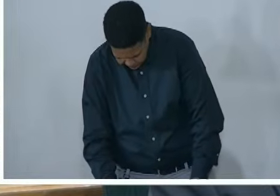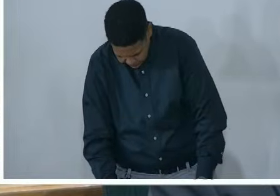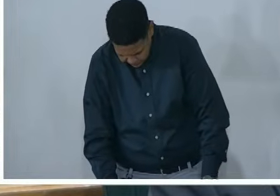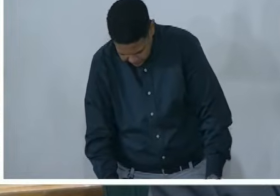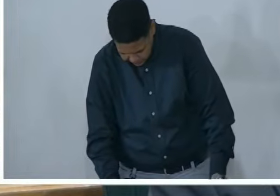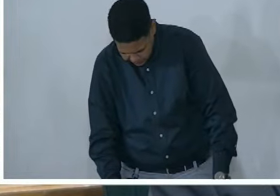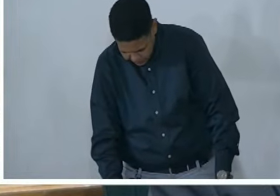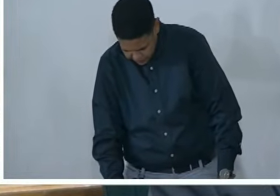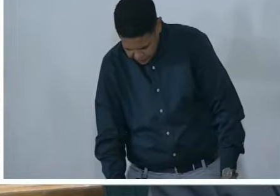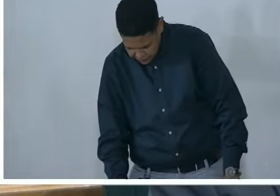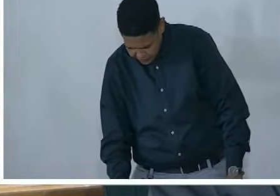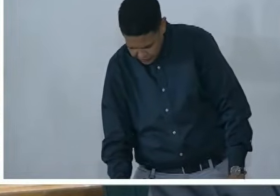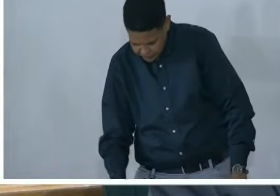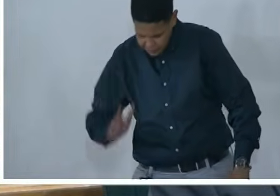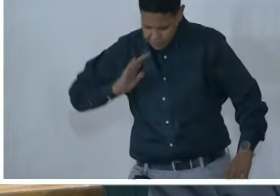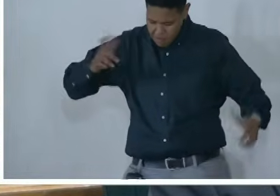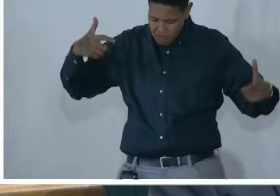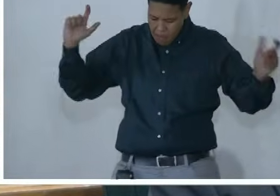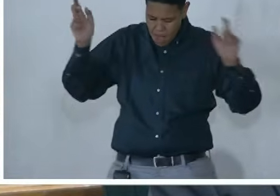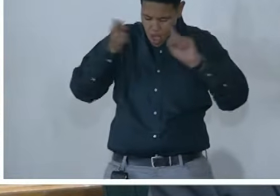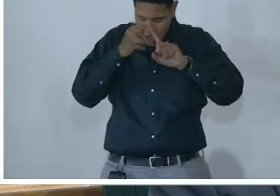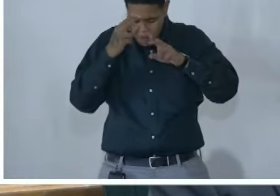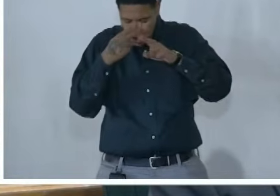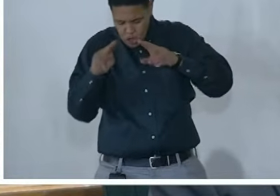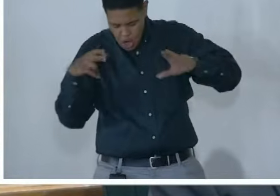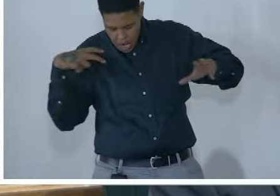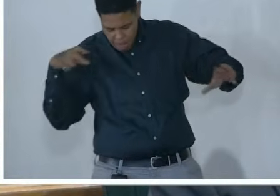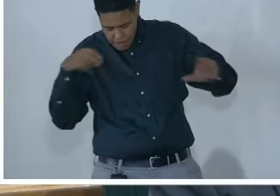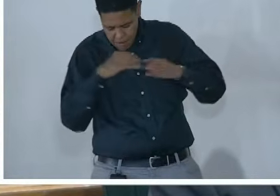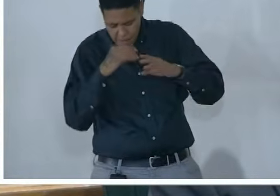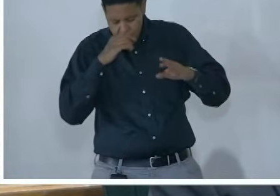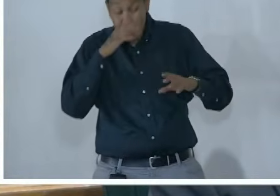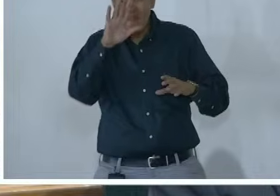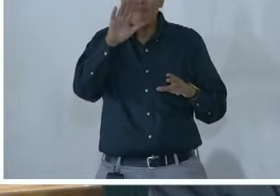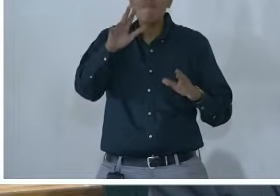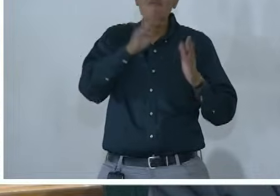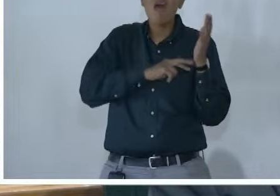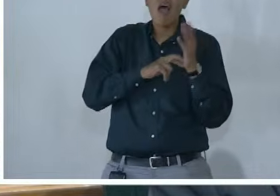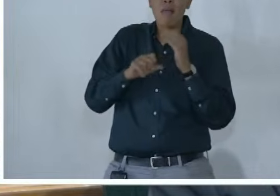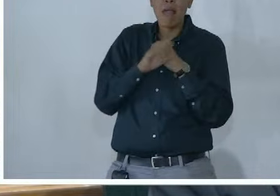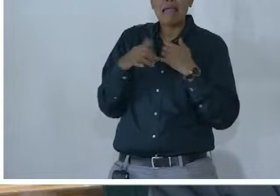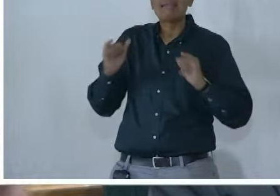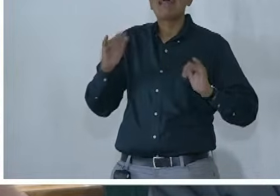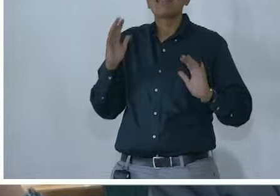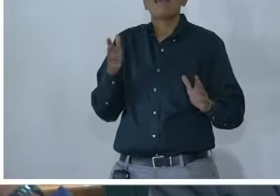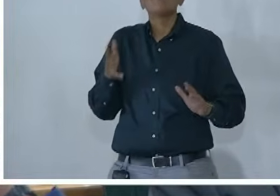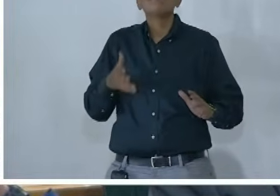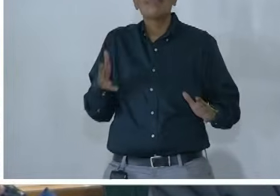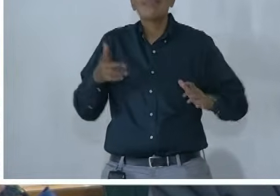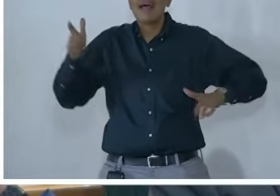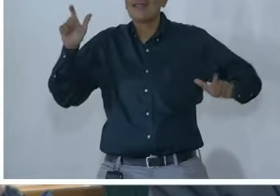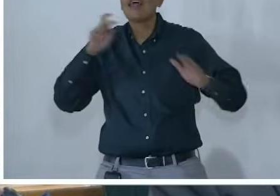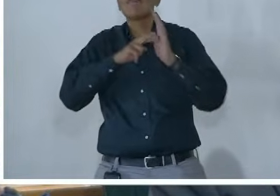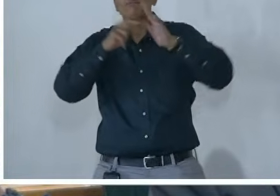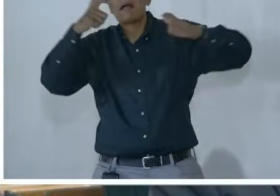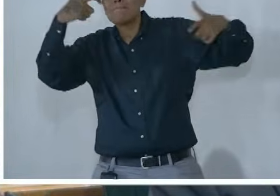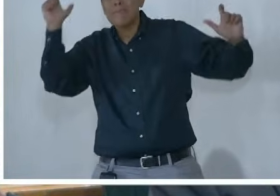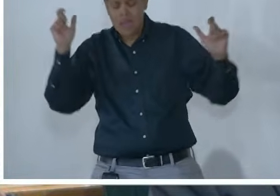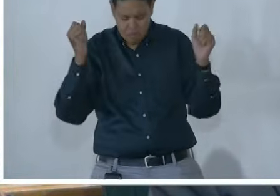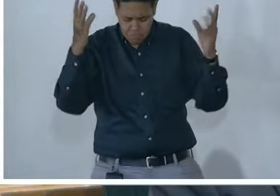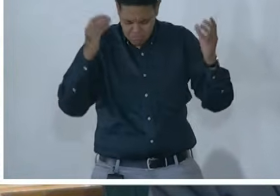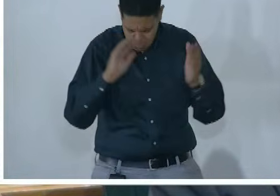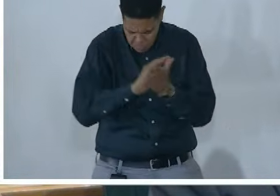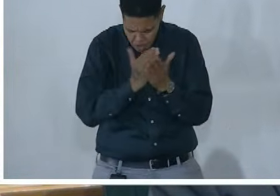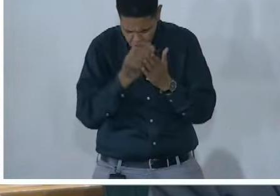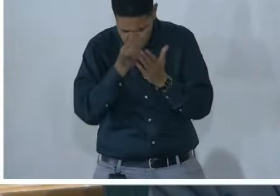short-term rental market are still left in limbo, and they represent a much bigger amount of